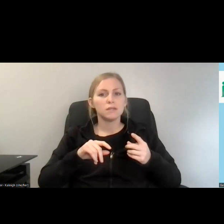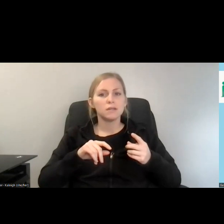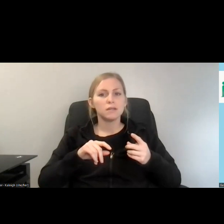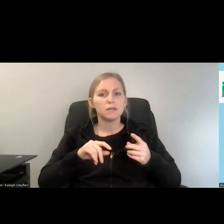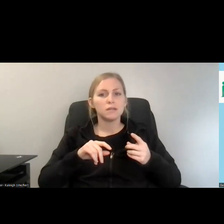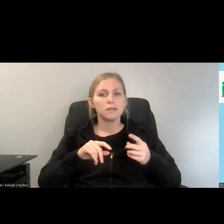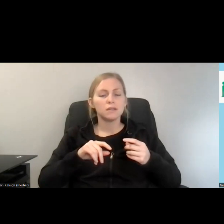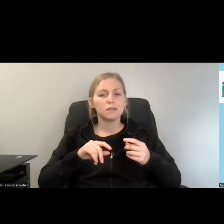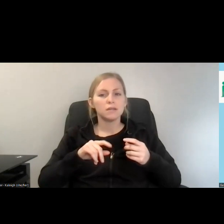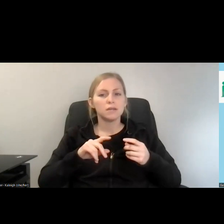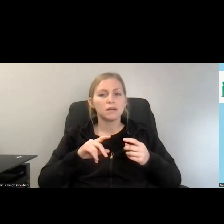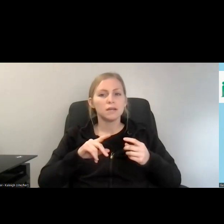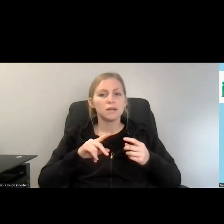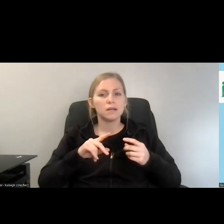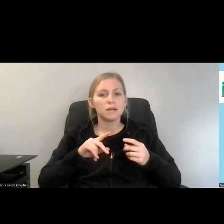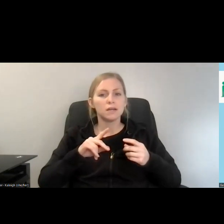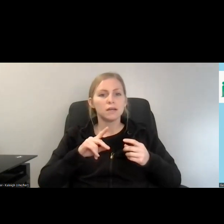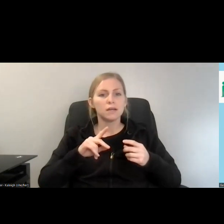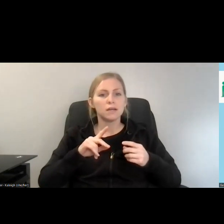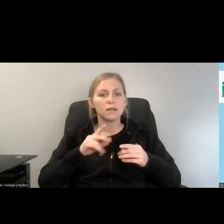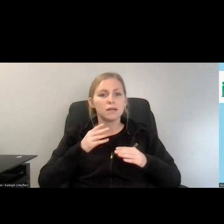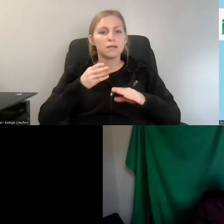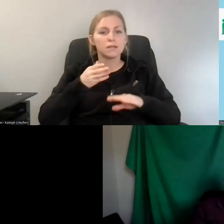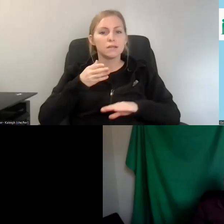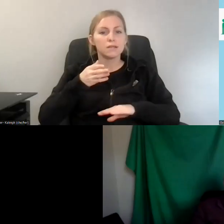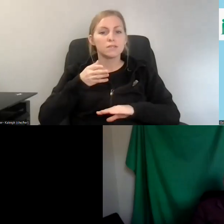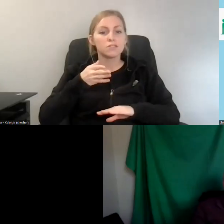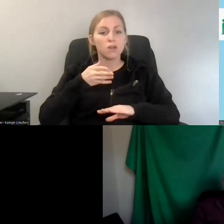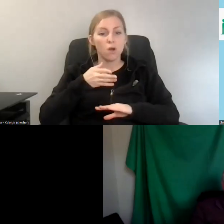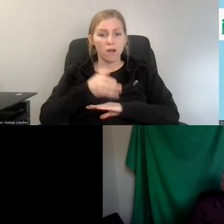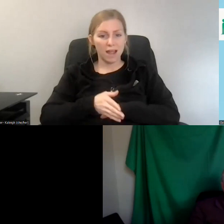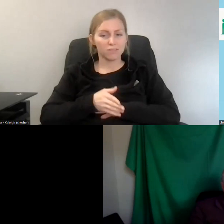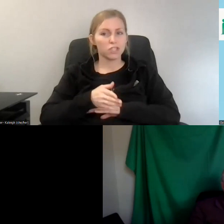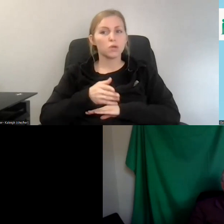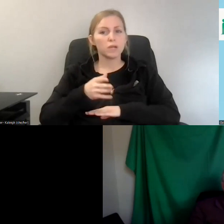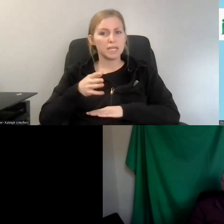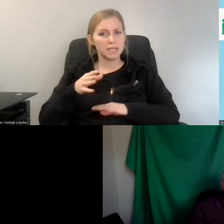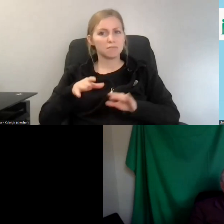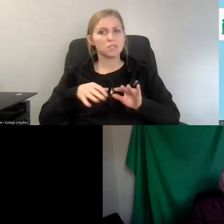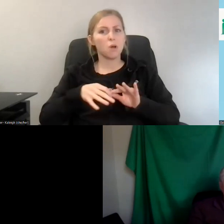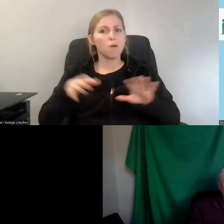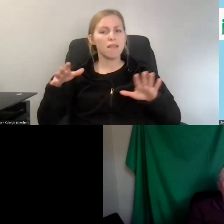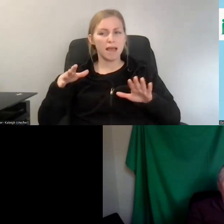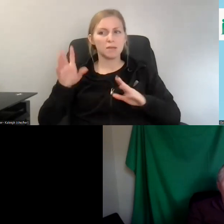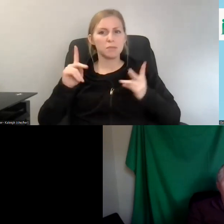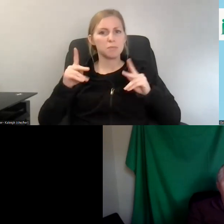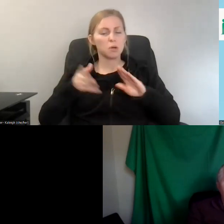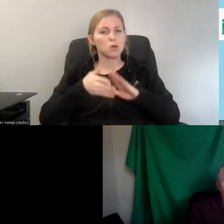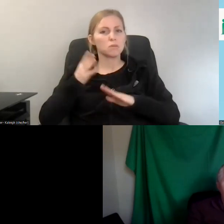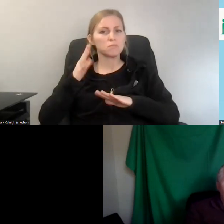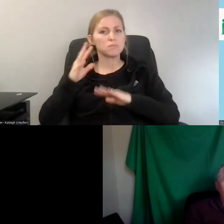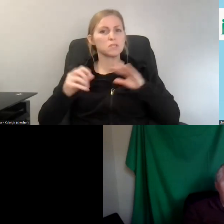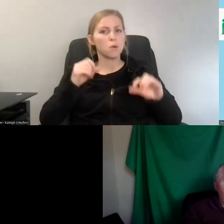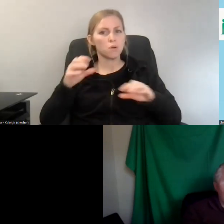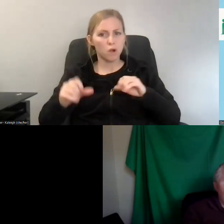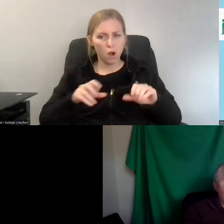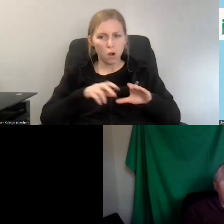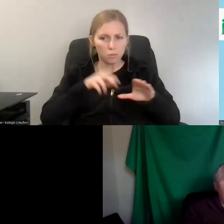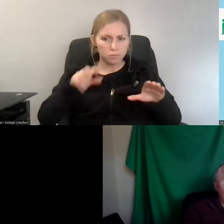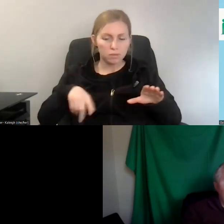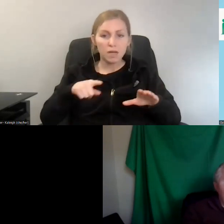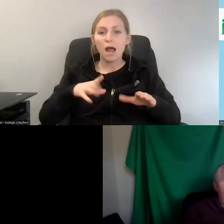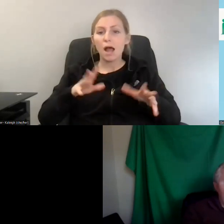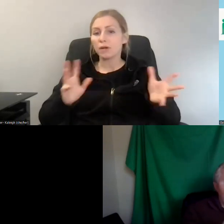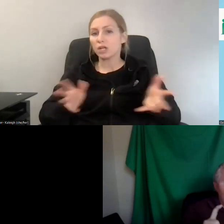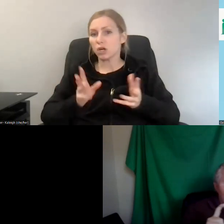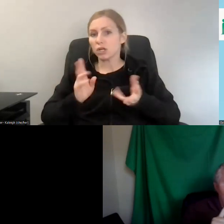after you know, we let everybody go, I would encourage everyone to go to our page and give